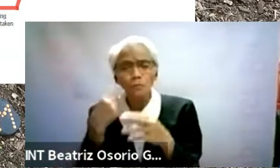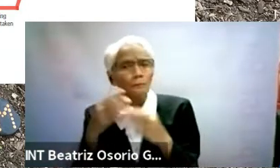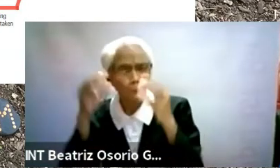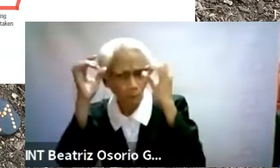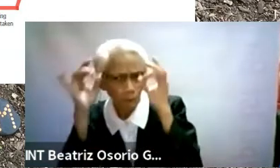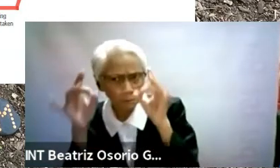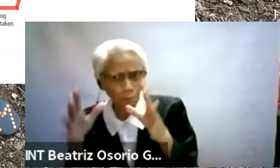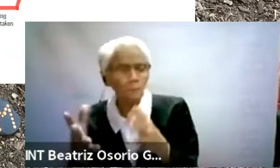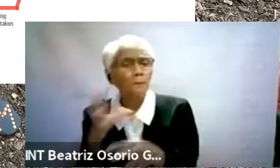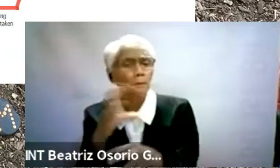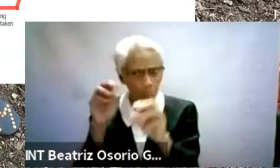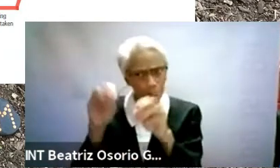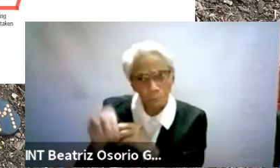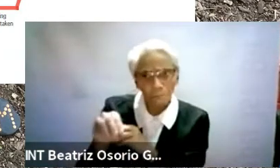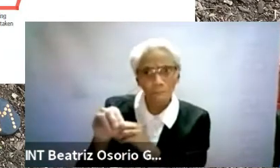need it.